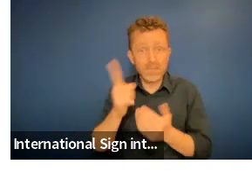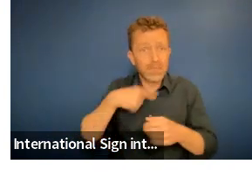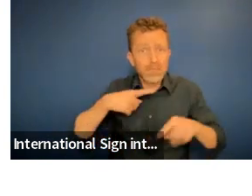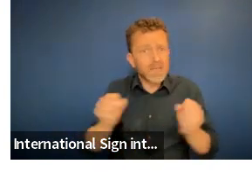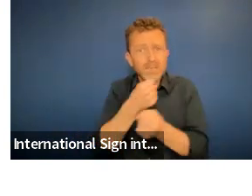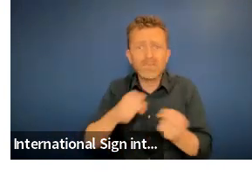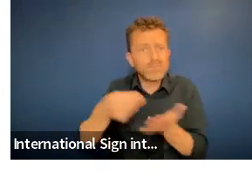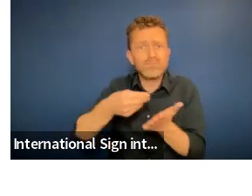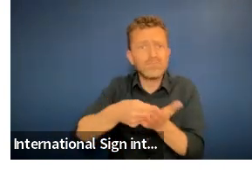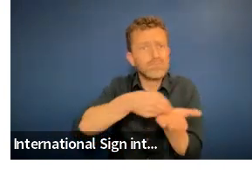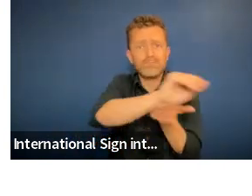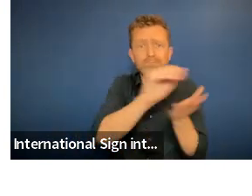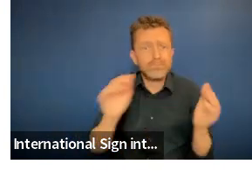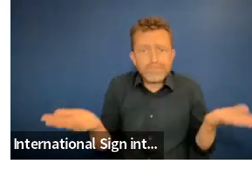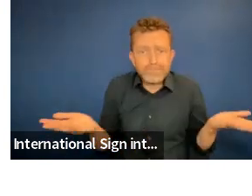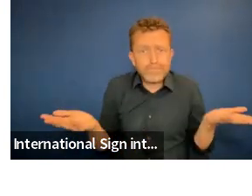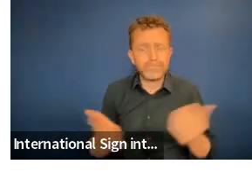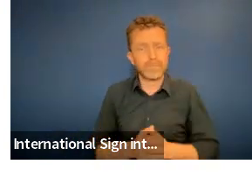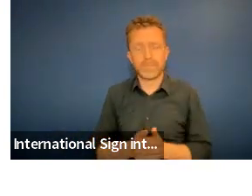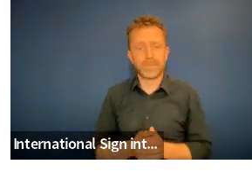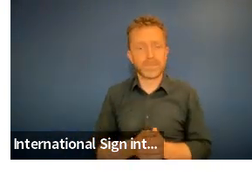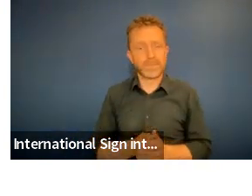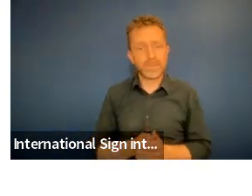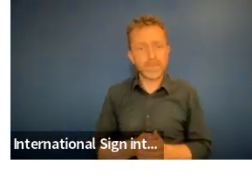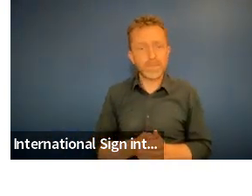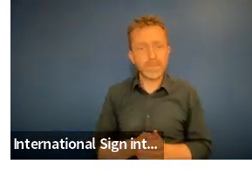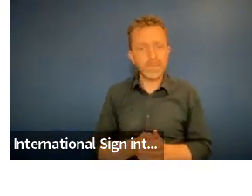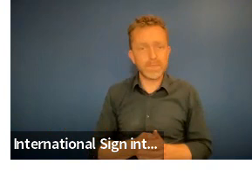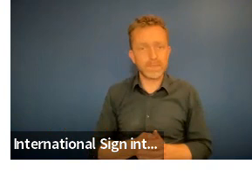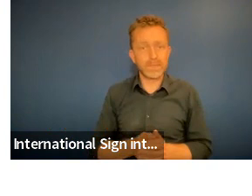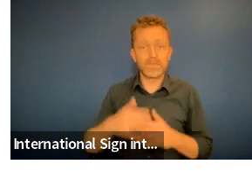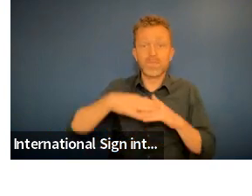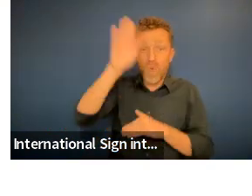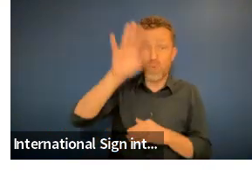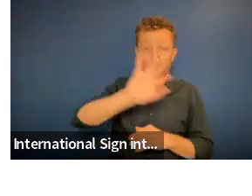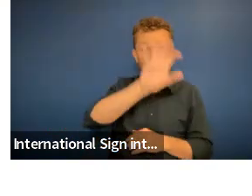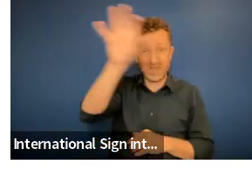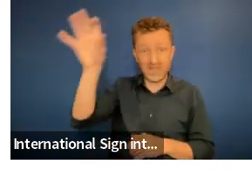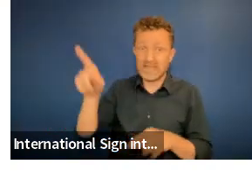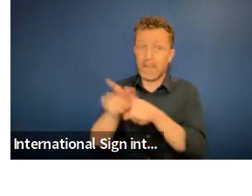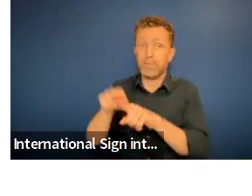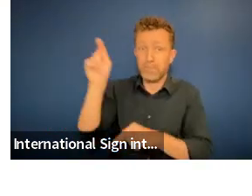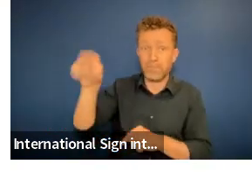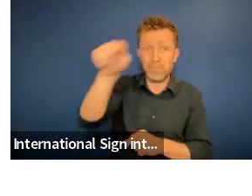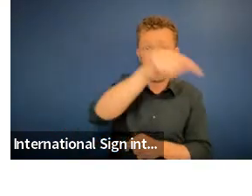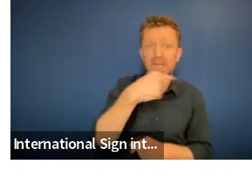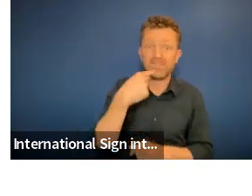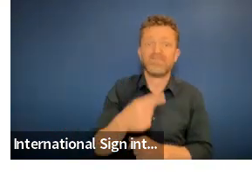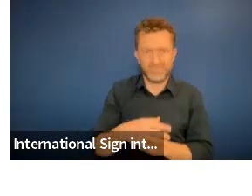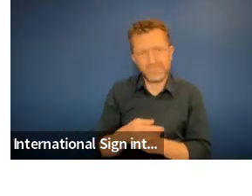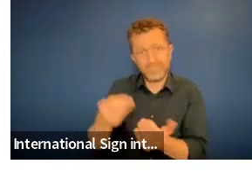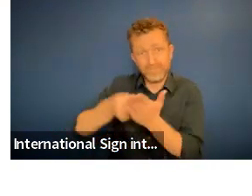these programs is that they can help to cover the extra costs of disability, of which healthcare costs are often a big